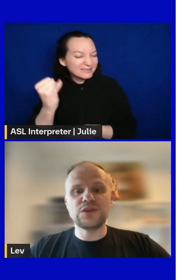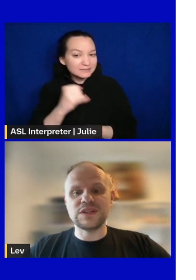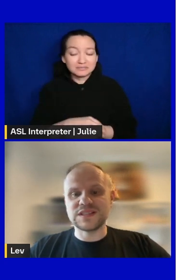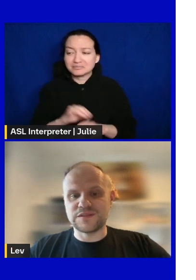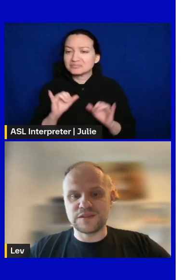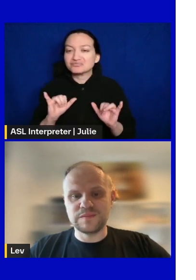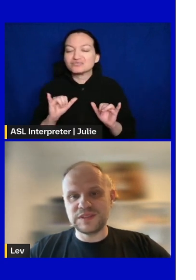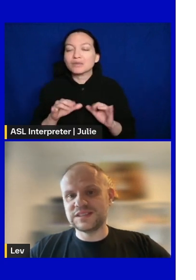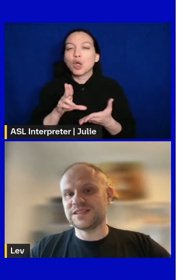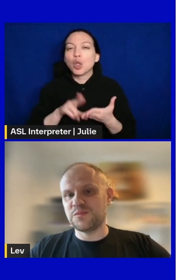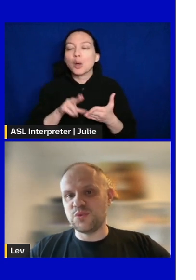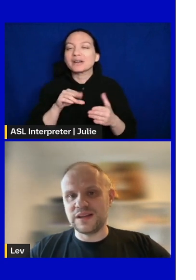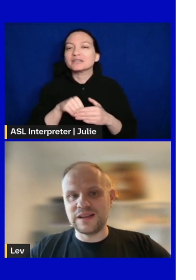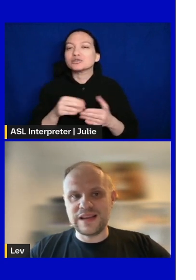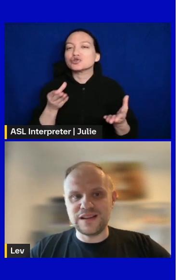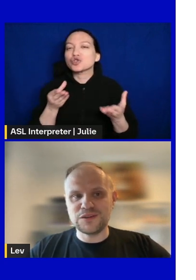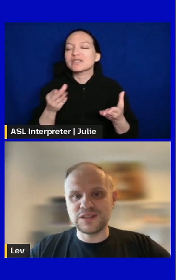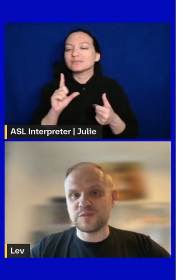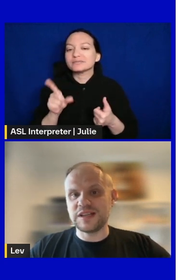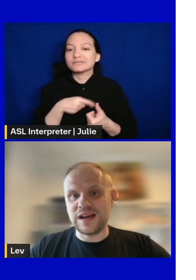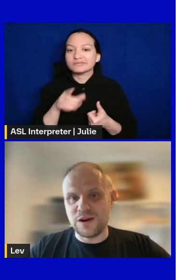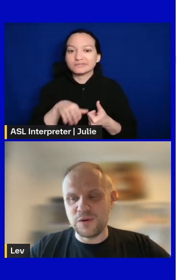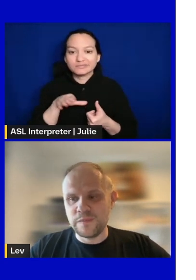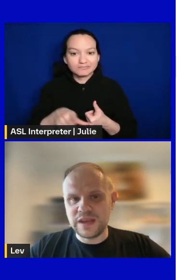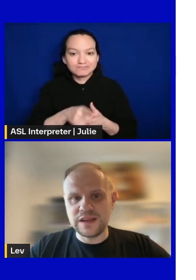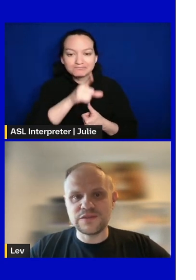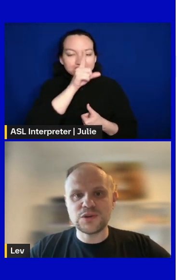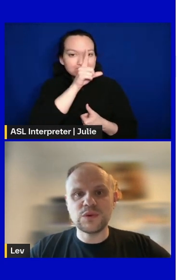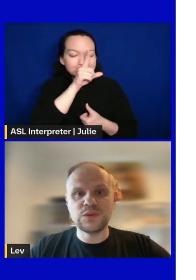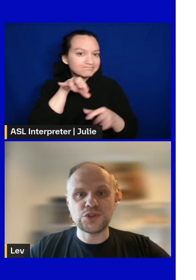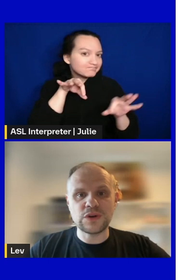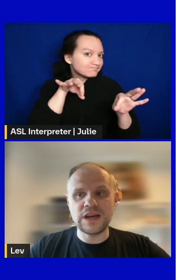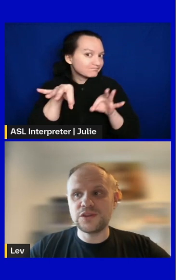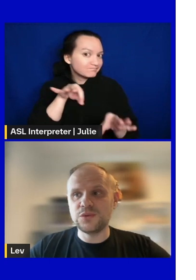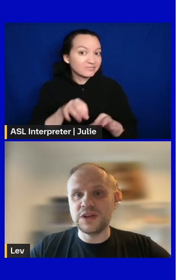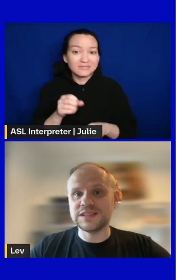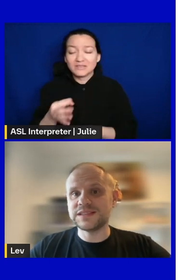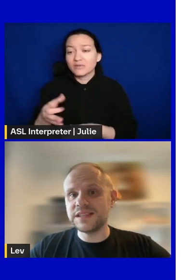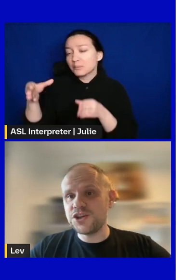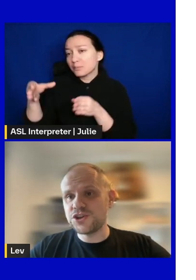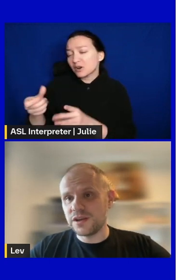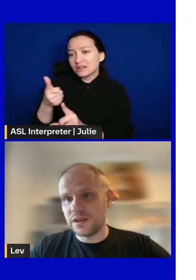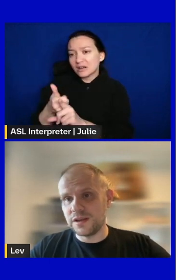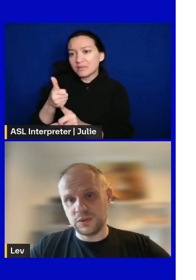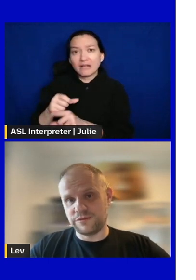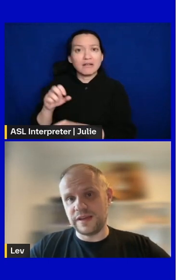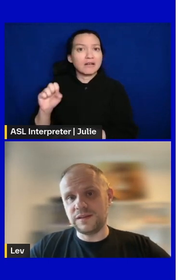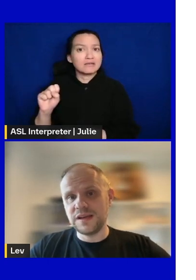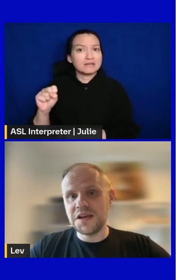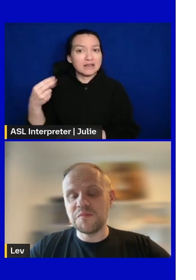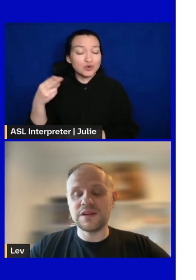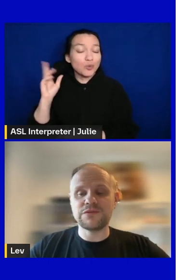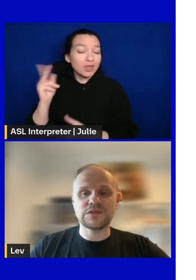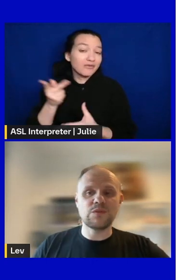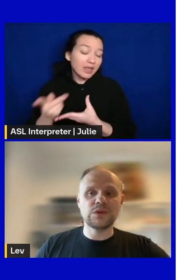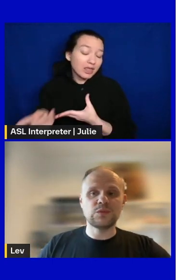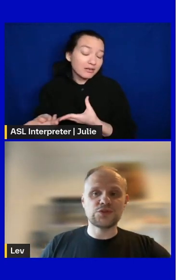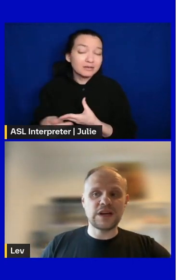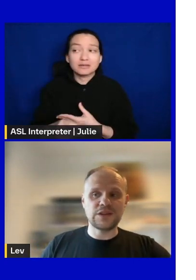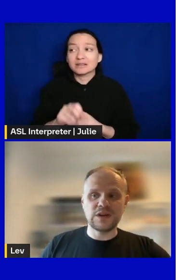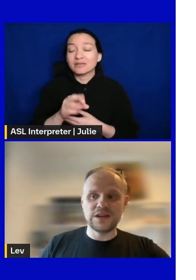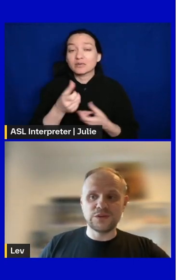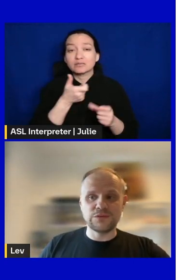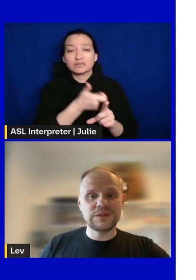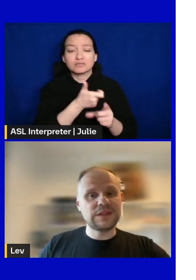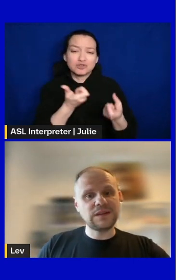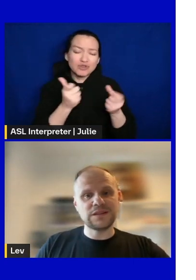log into the server. This is step one, and I don't explain how. And if someone would try to SSH, he will fail. But if someone will try